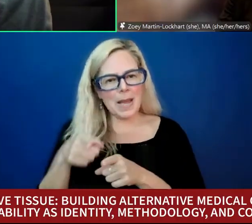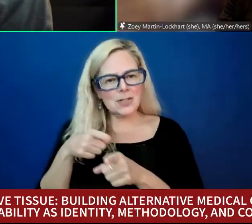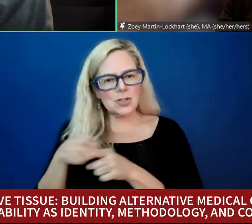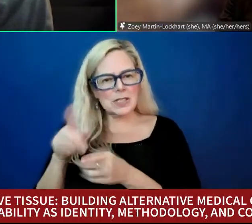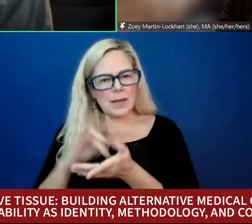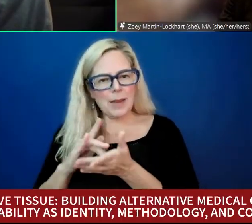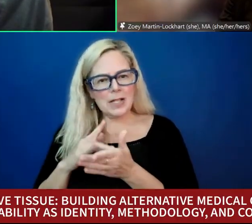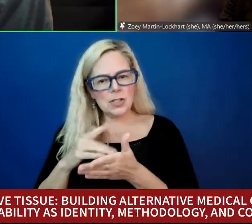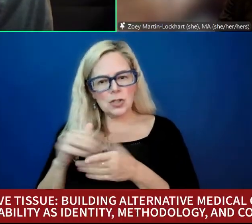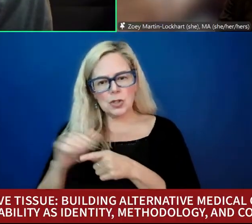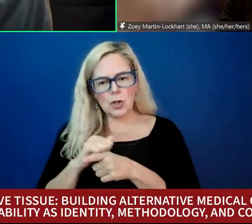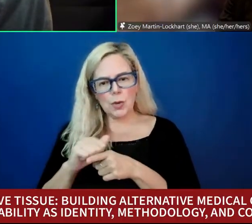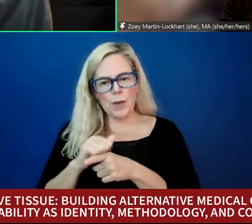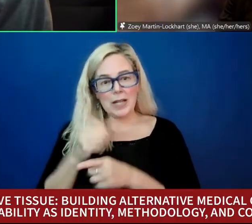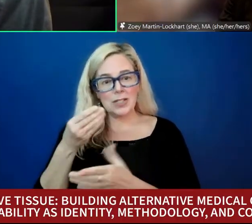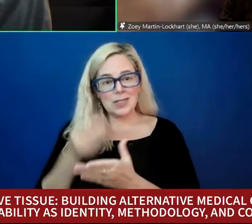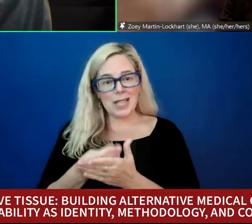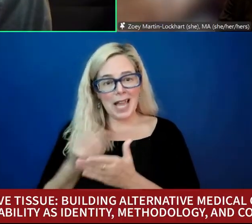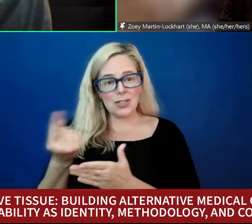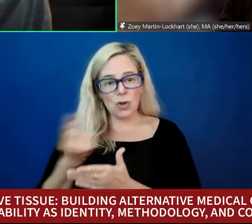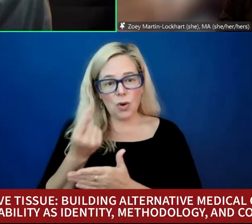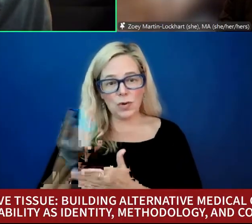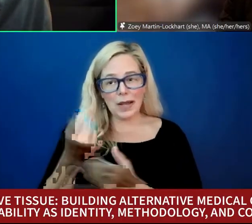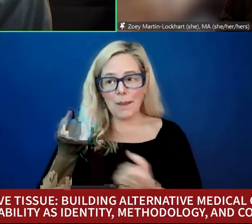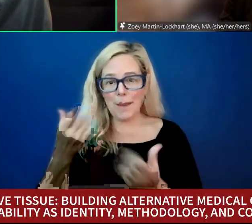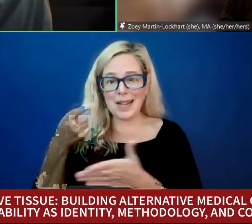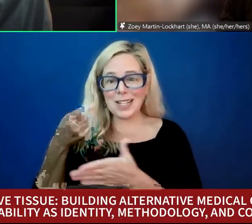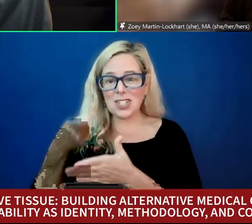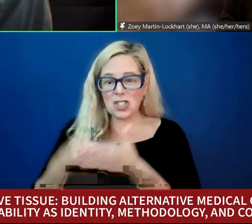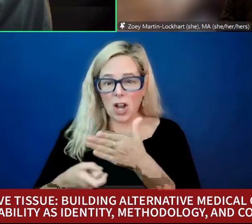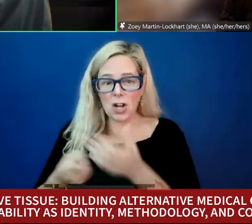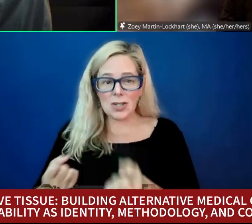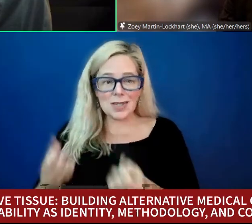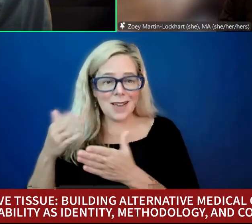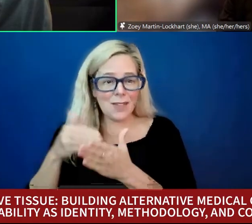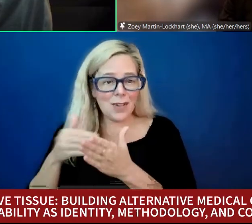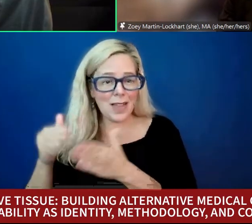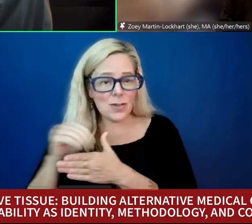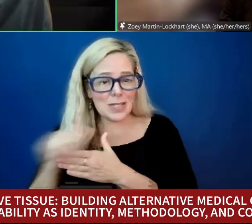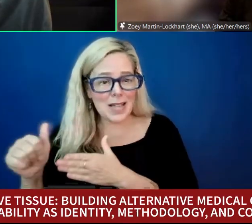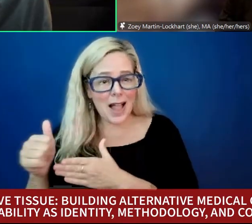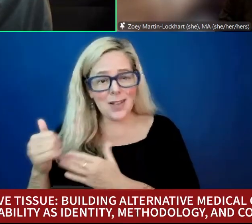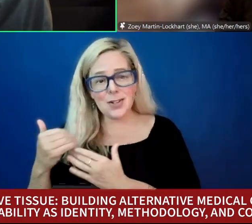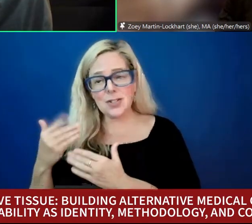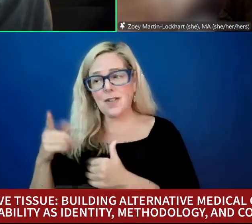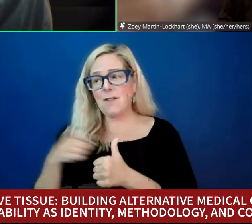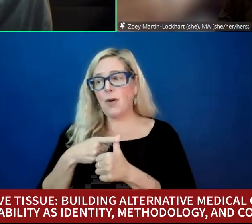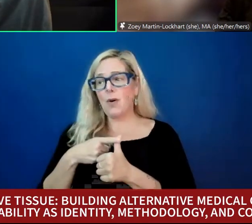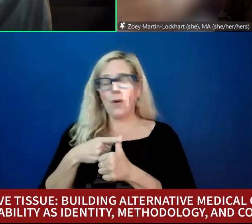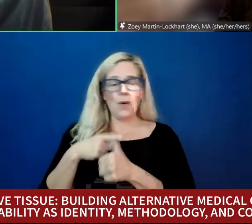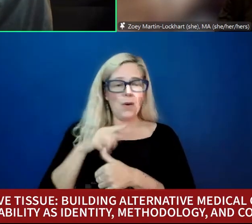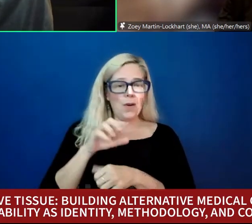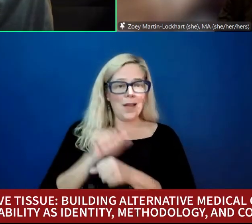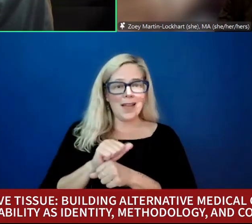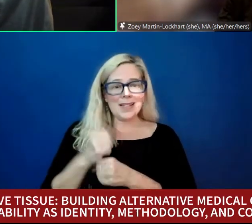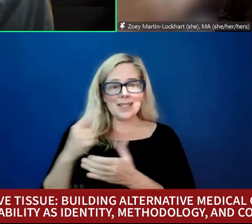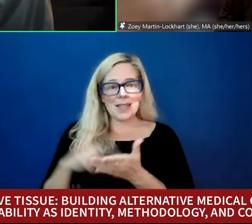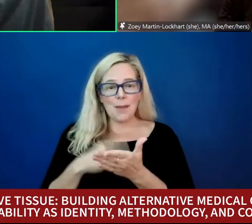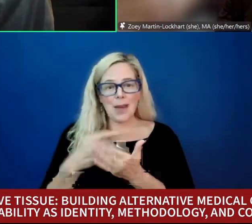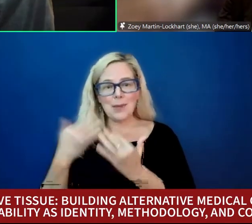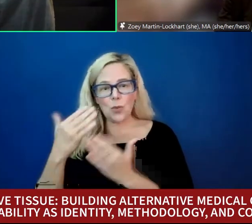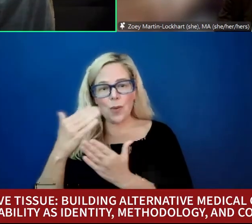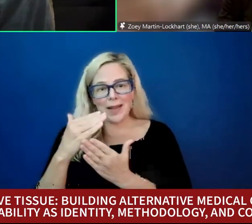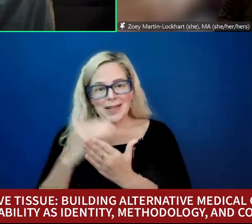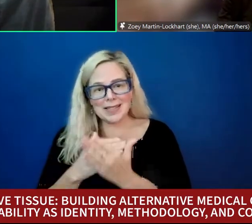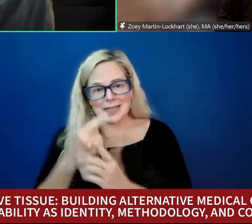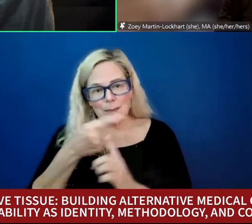only, and many charge several $1,000s just to get an initial visit, and the wait list can be months, if not years, or they